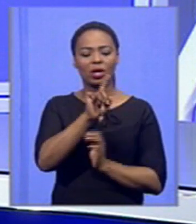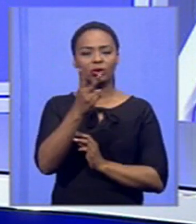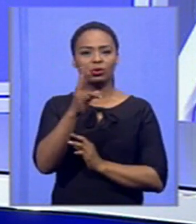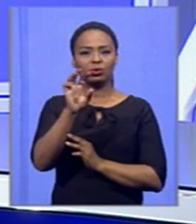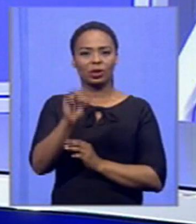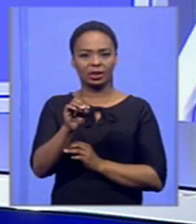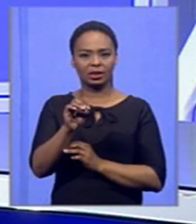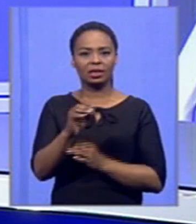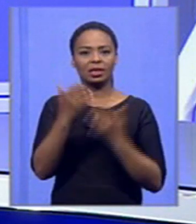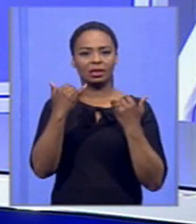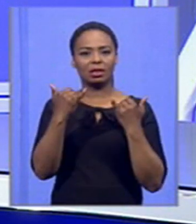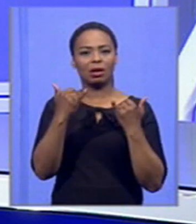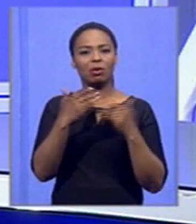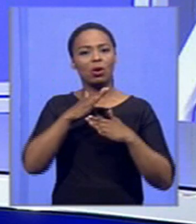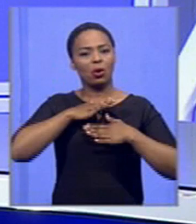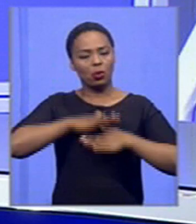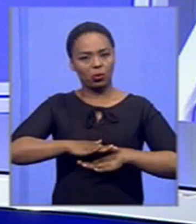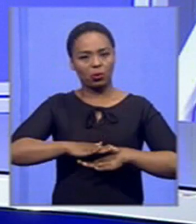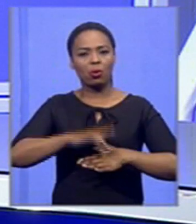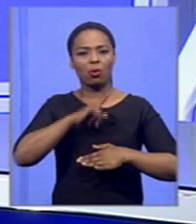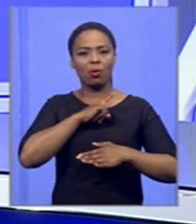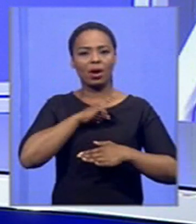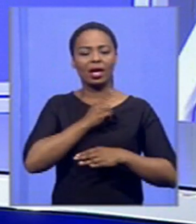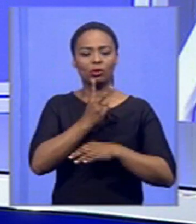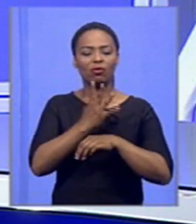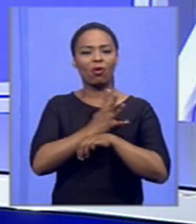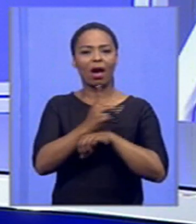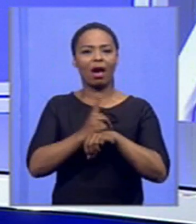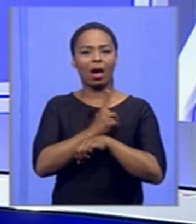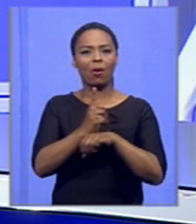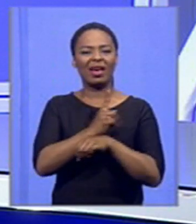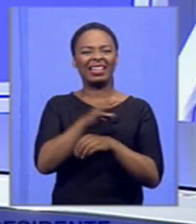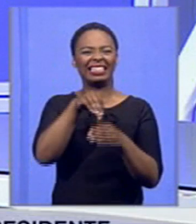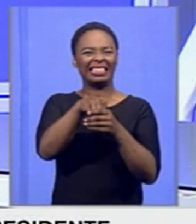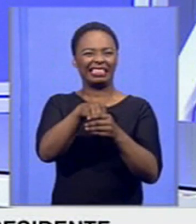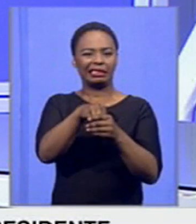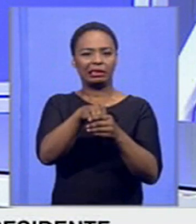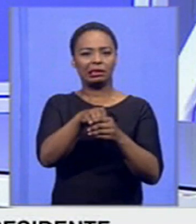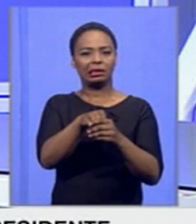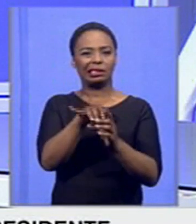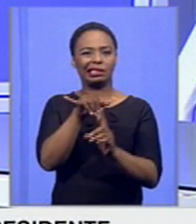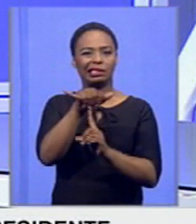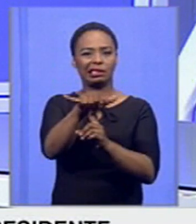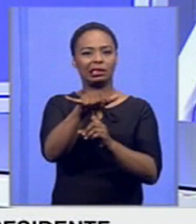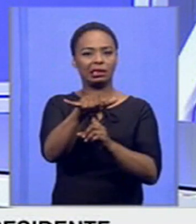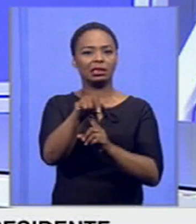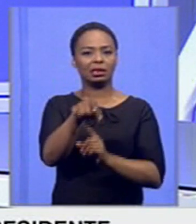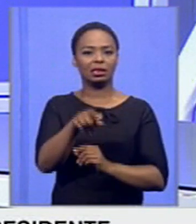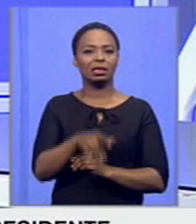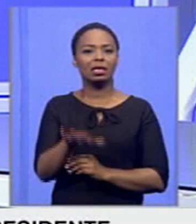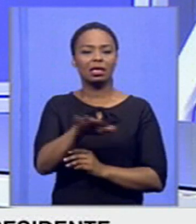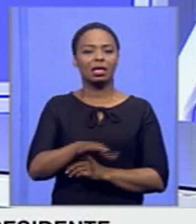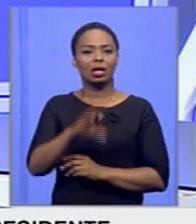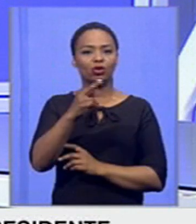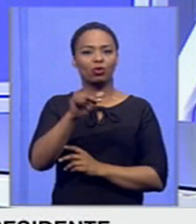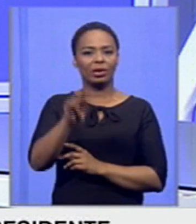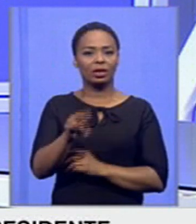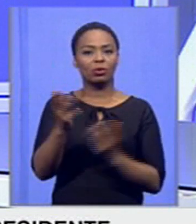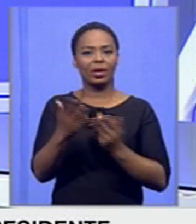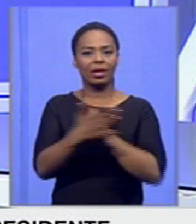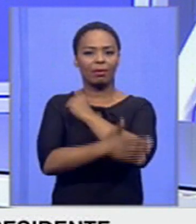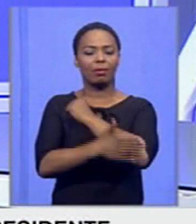thewa sefofaneng seo e saleng ba dutse ka hara sona dihora tse fetang tse 24 be ba fofaneng ba Chopin Warsaw naheng ya